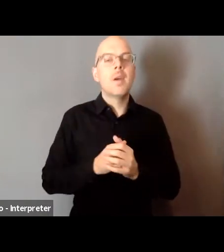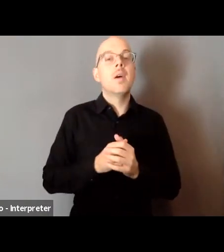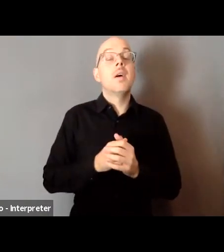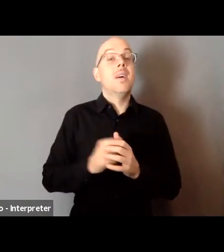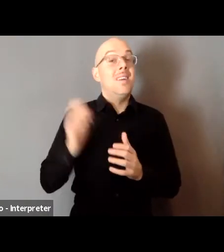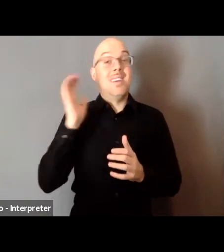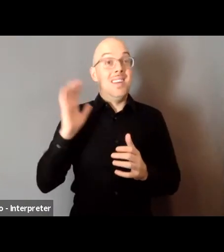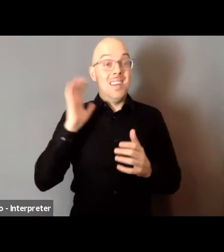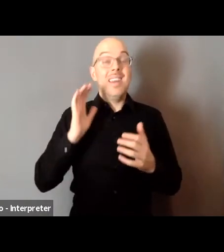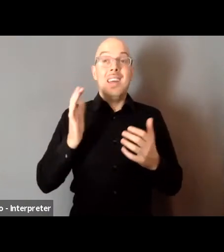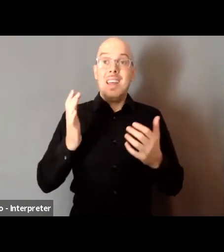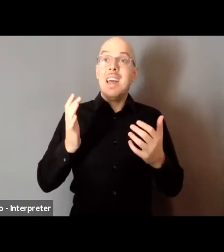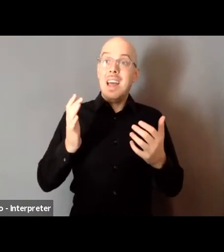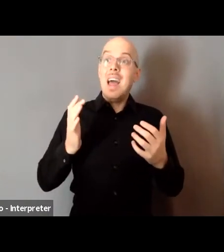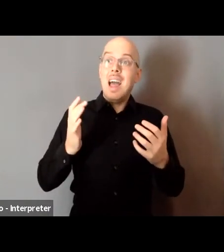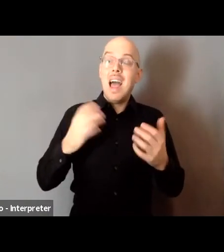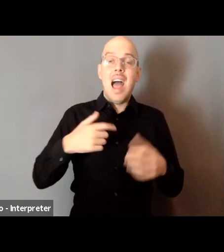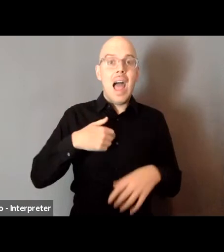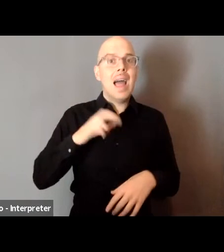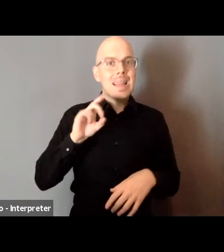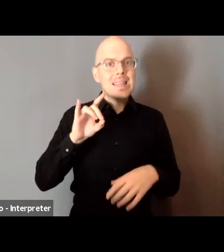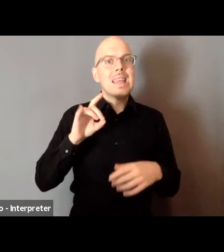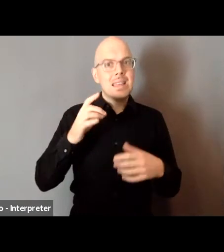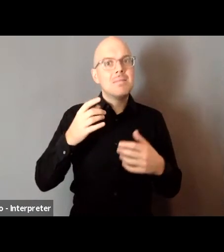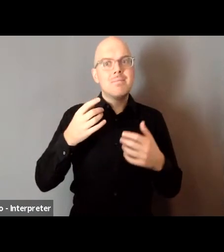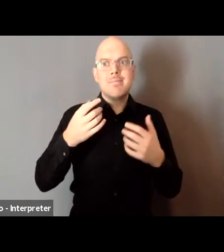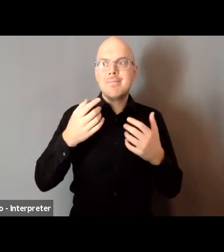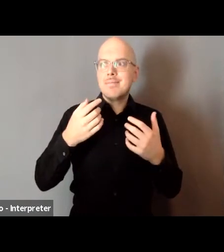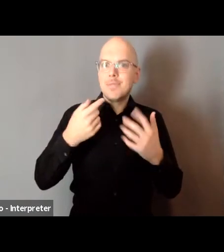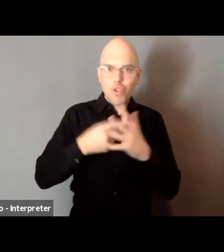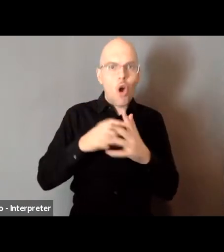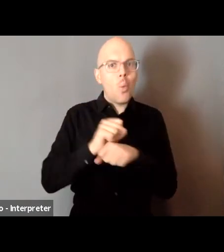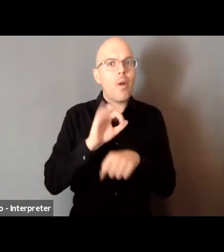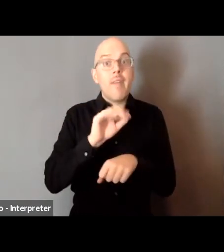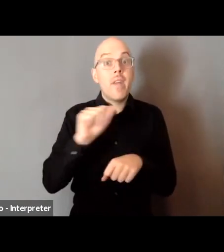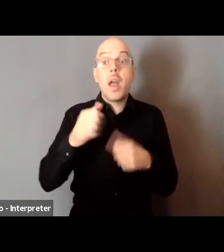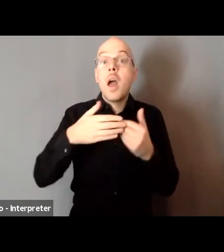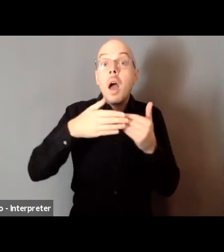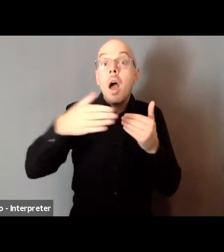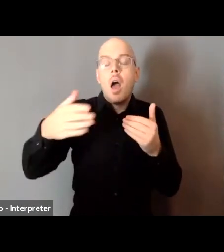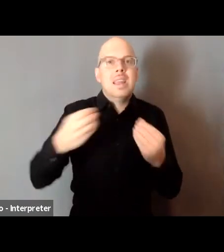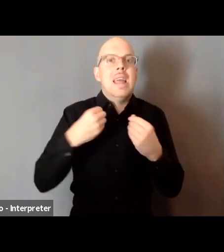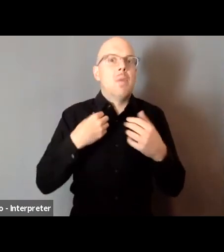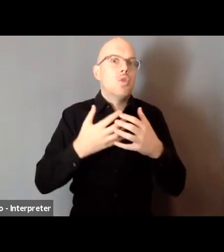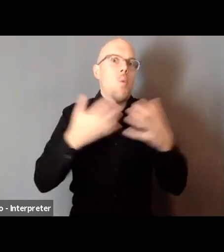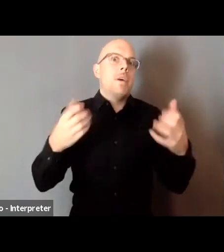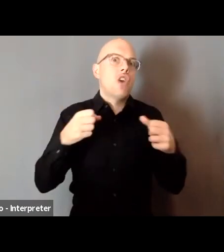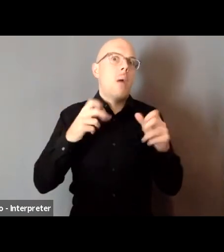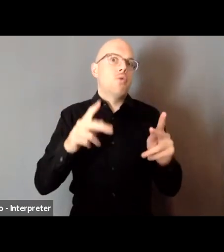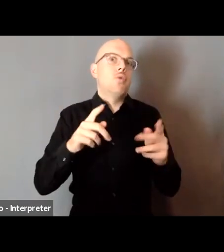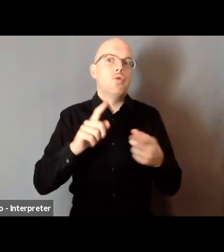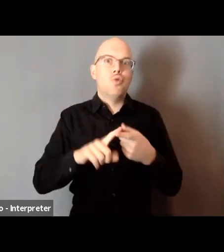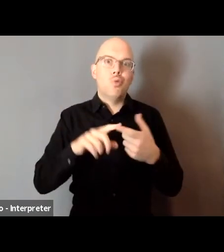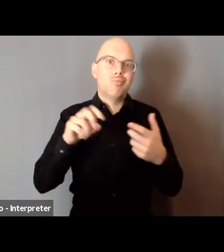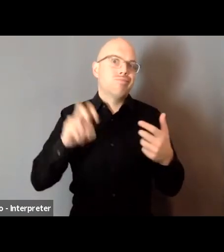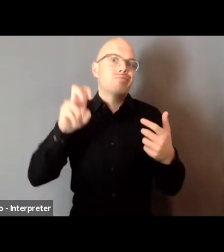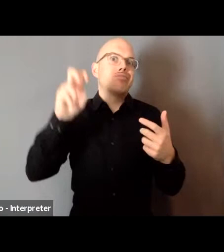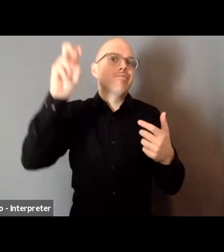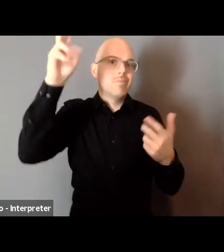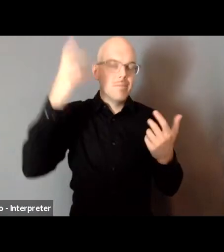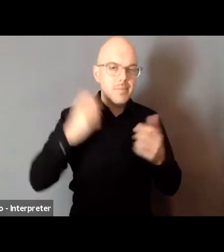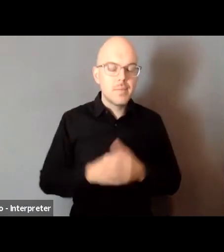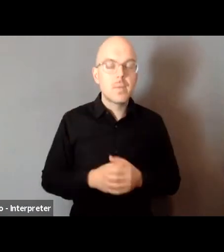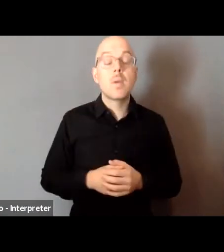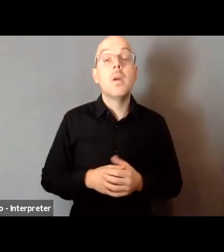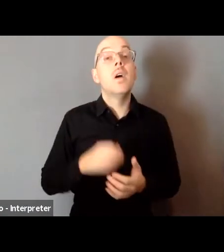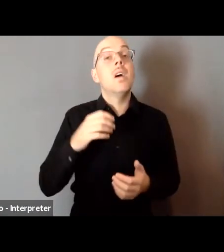it got a lot of opportunity in the FAA, and I think that's what I want to impress upon you. The FAA does a lot of great things.